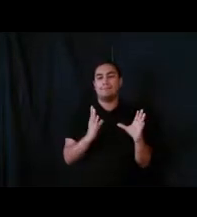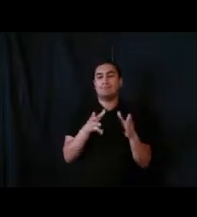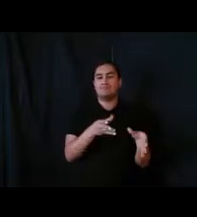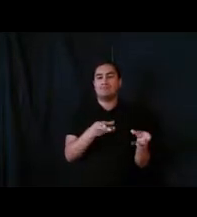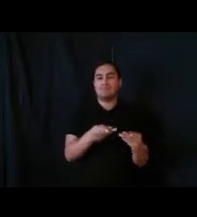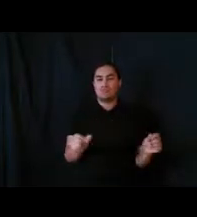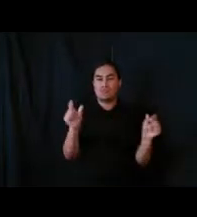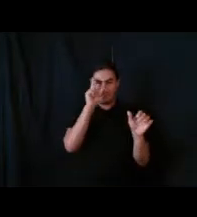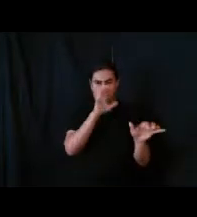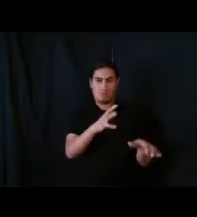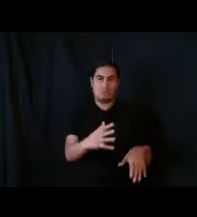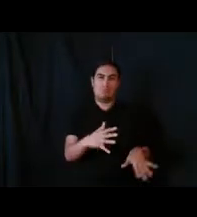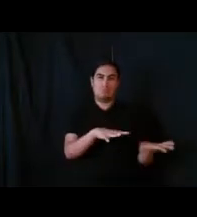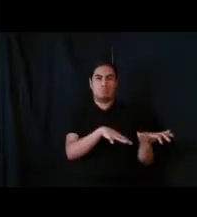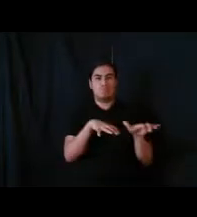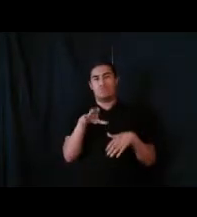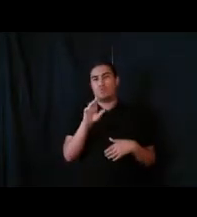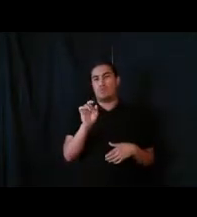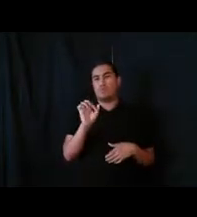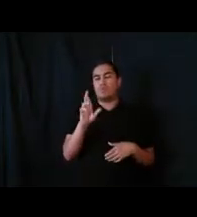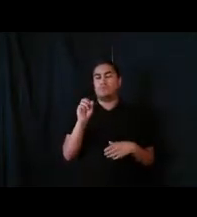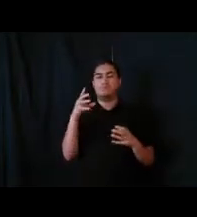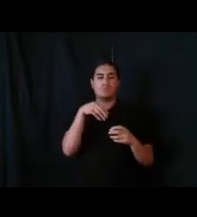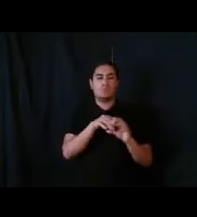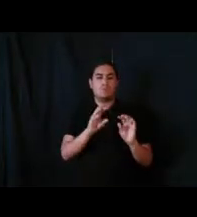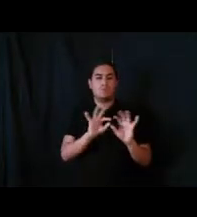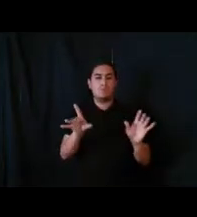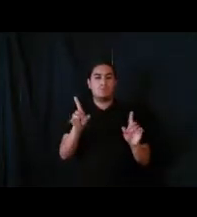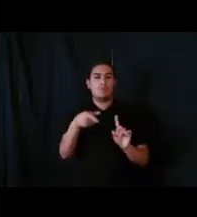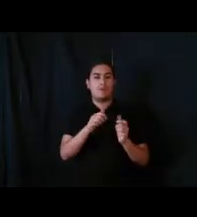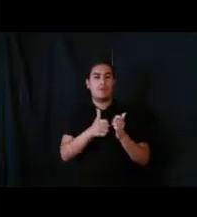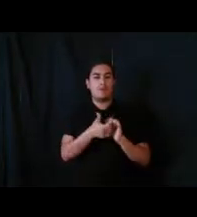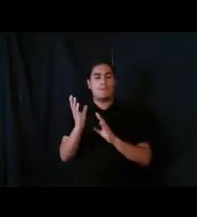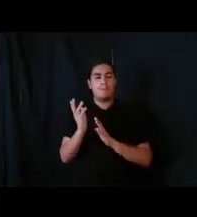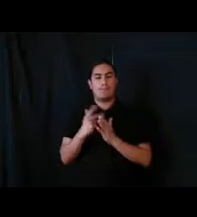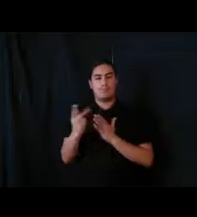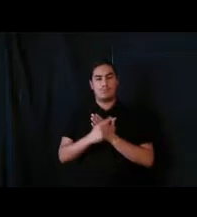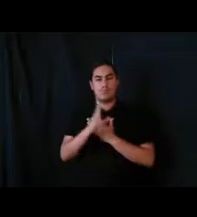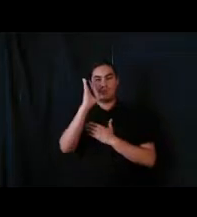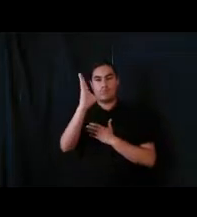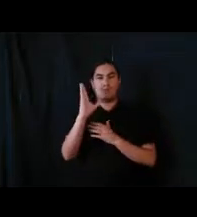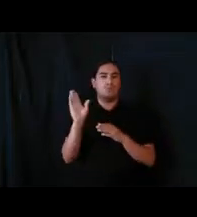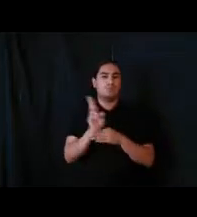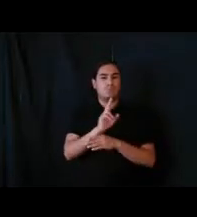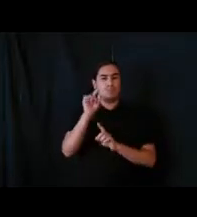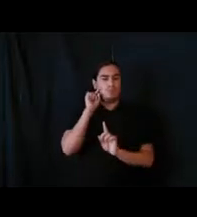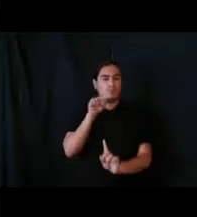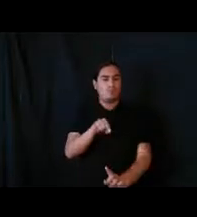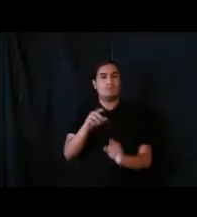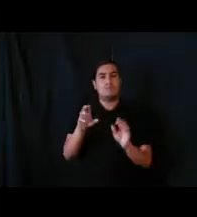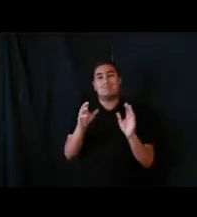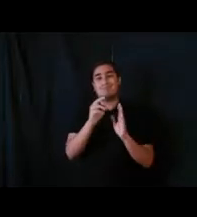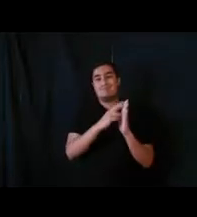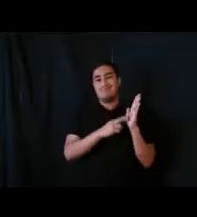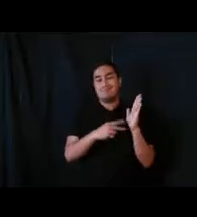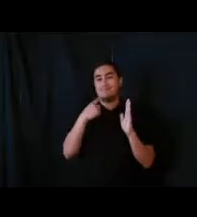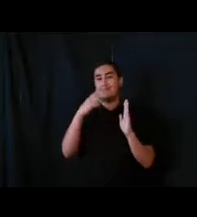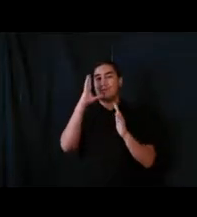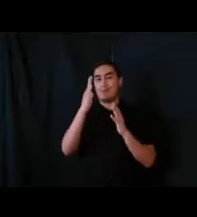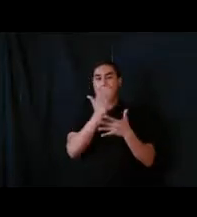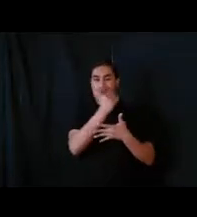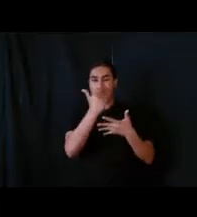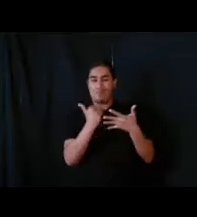corridors program guidelines include clarification of how the projects will be considered and scored currently the guidelines state that the projects will be ranked from